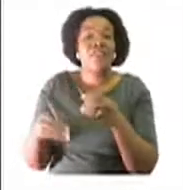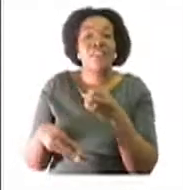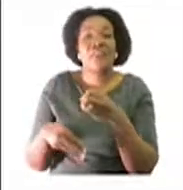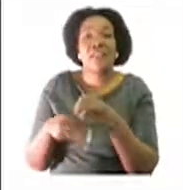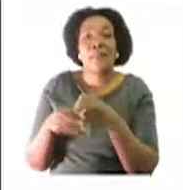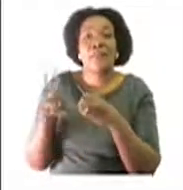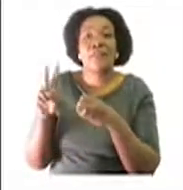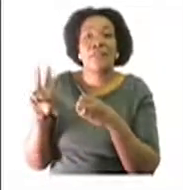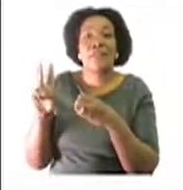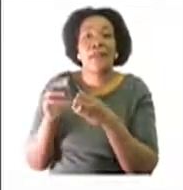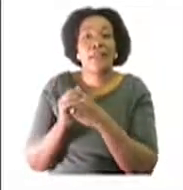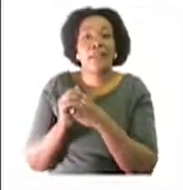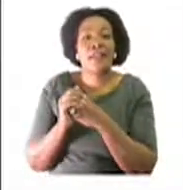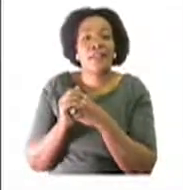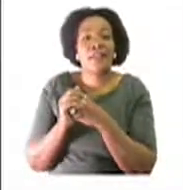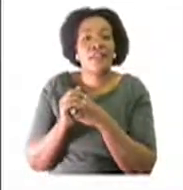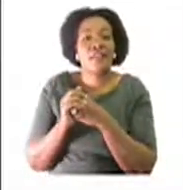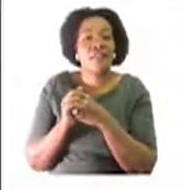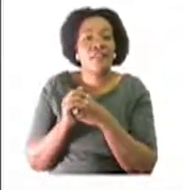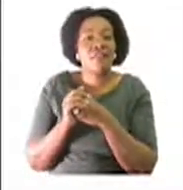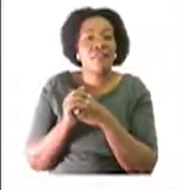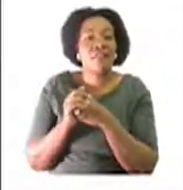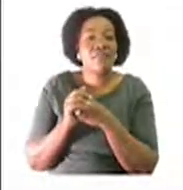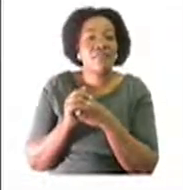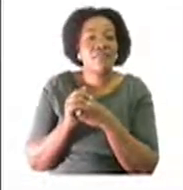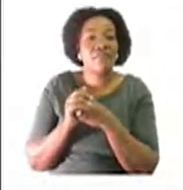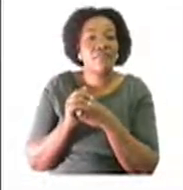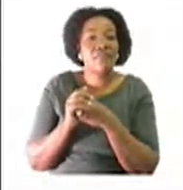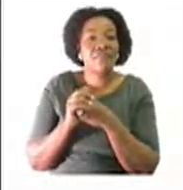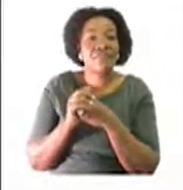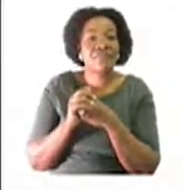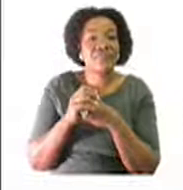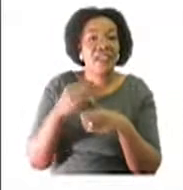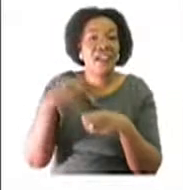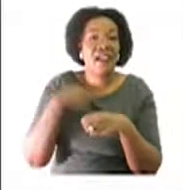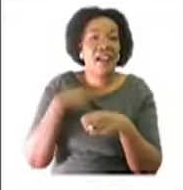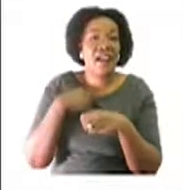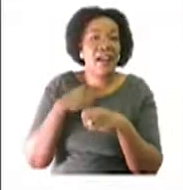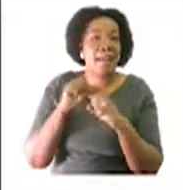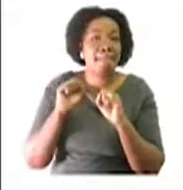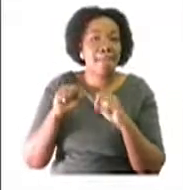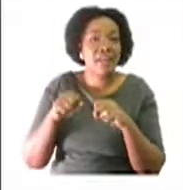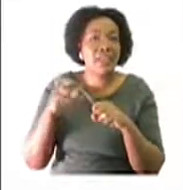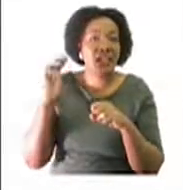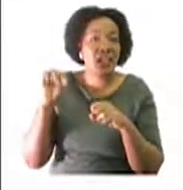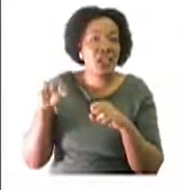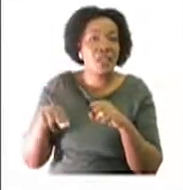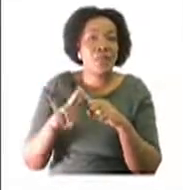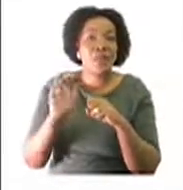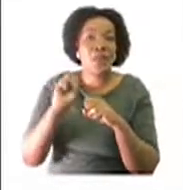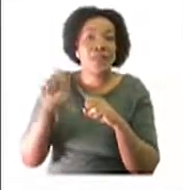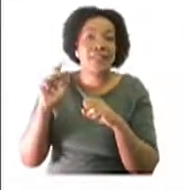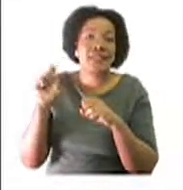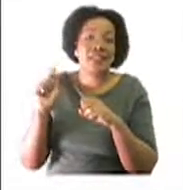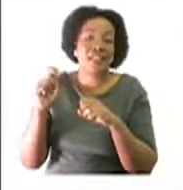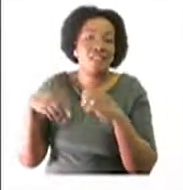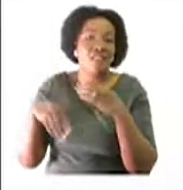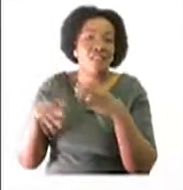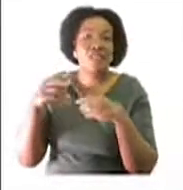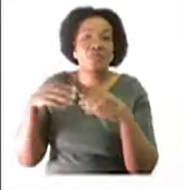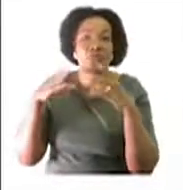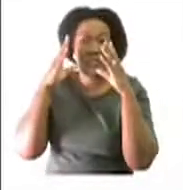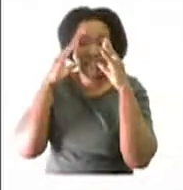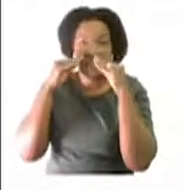For example, I will only read for you the first sentence. I must go to sleep. So